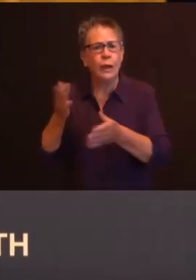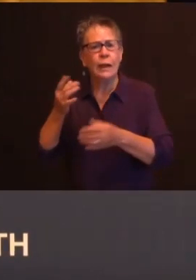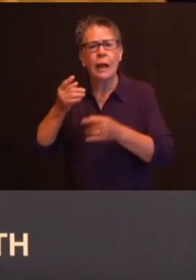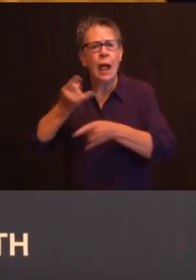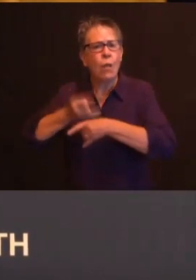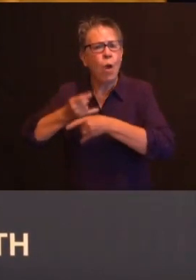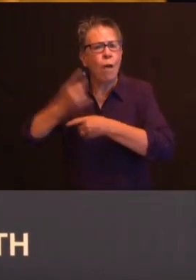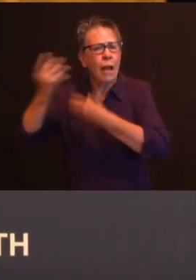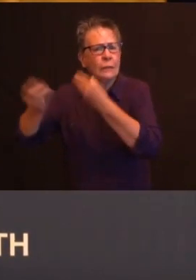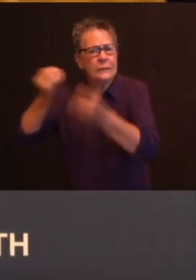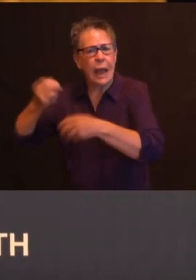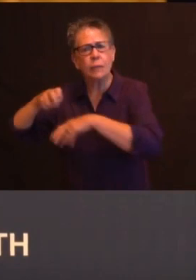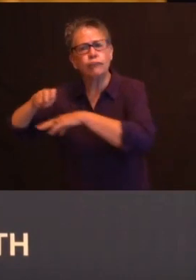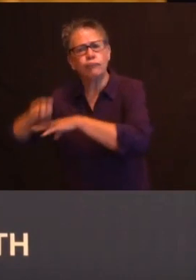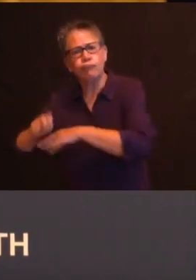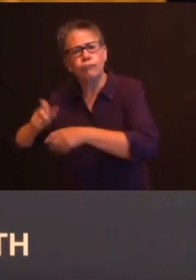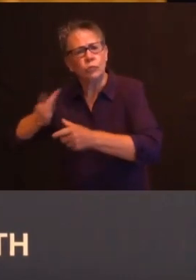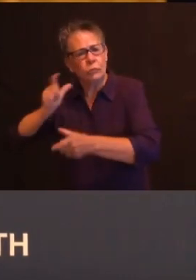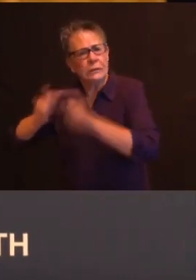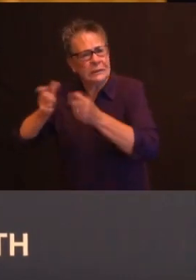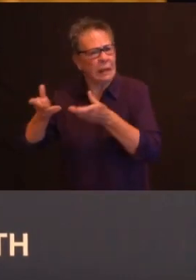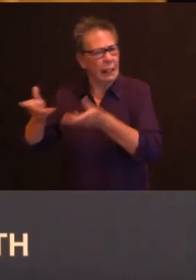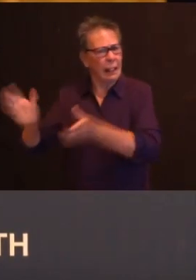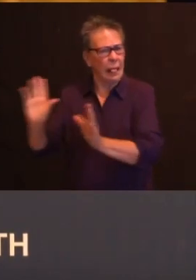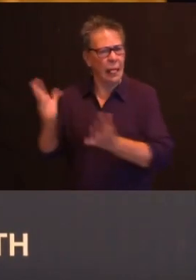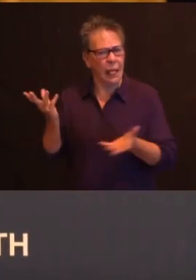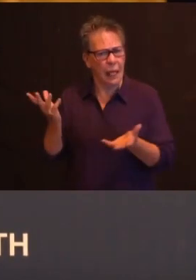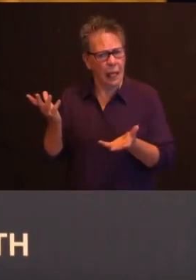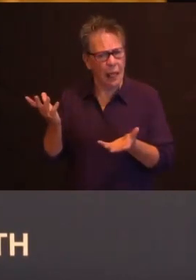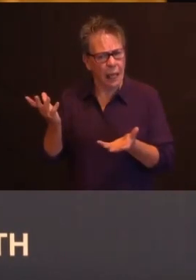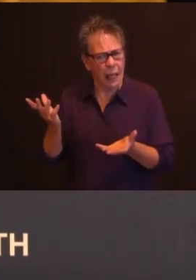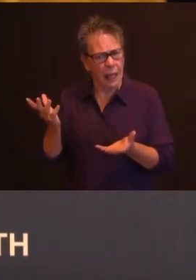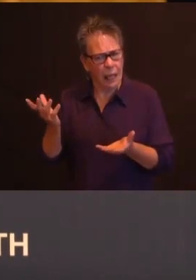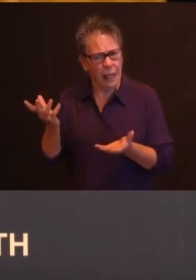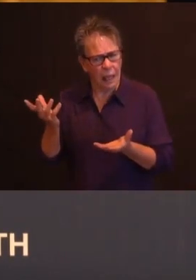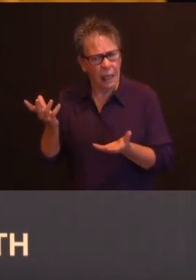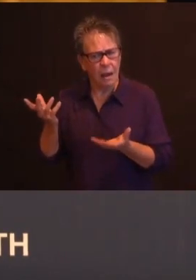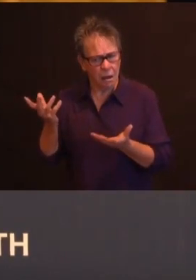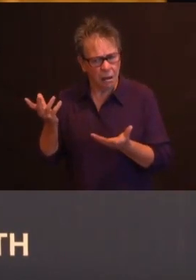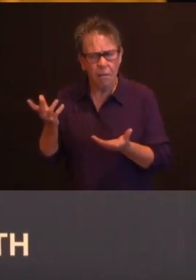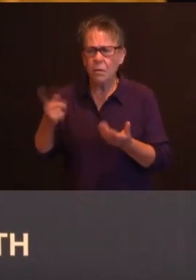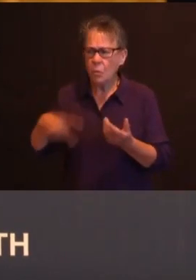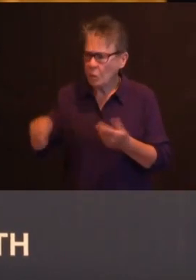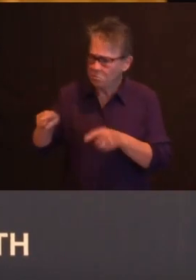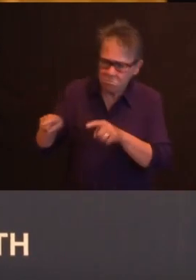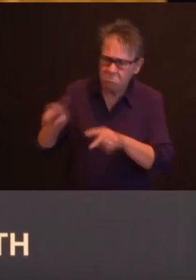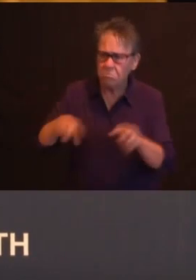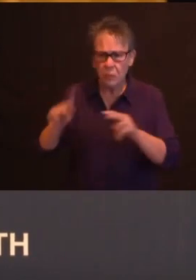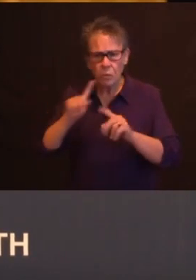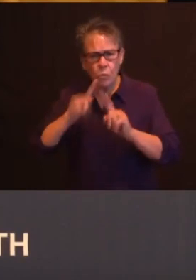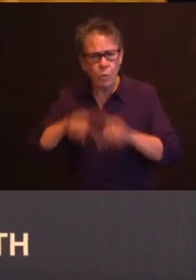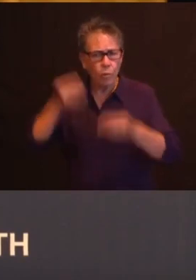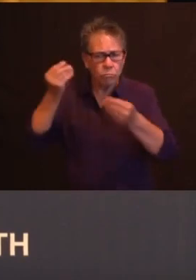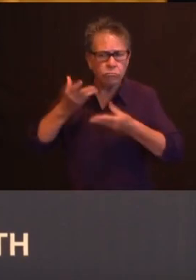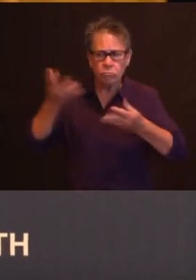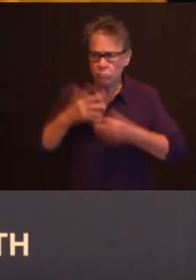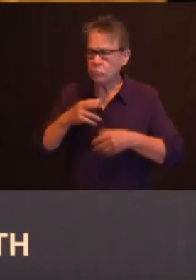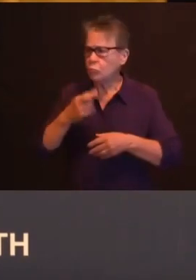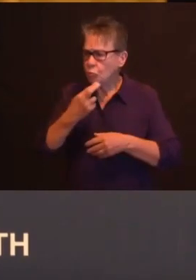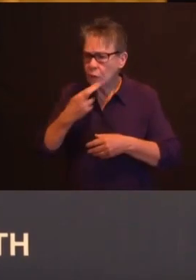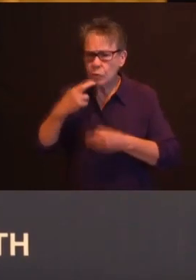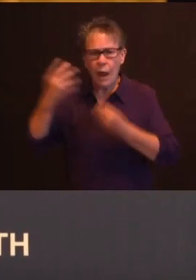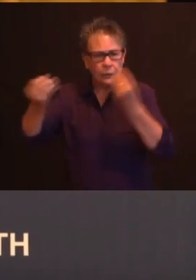but, the alternative at that point was a fairly horrific potential to be indoors. Again, remember the combination